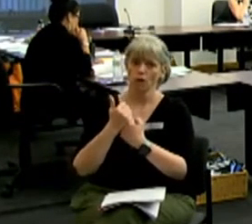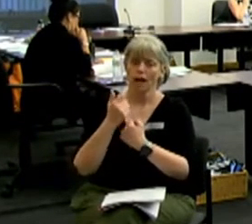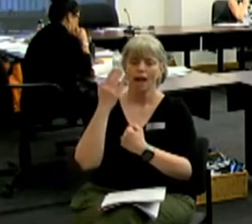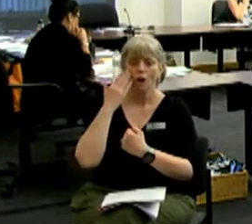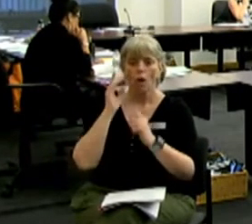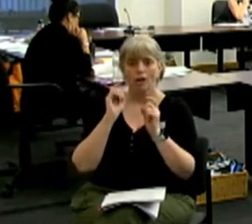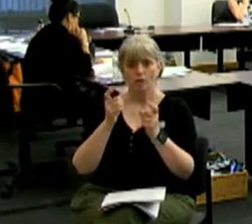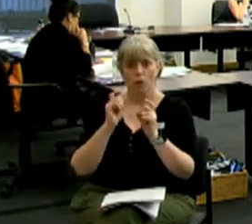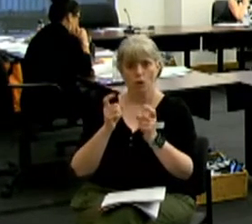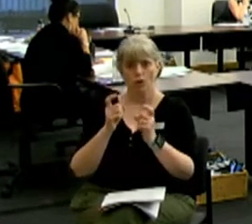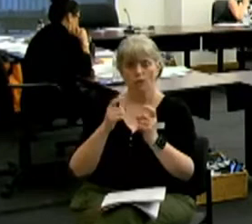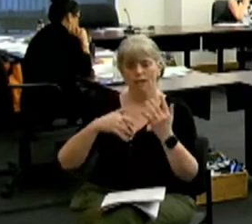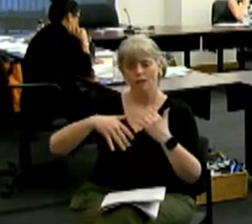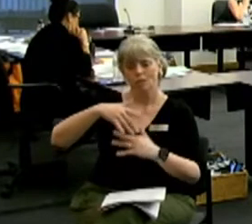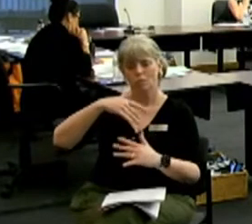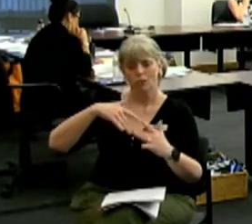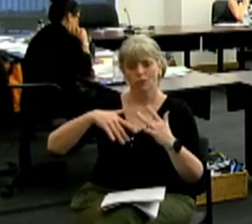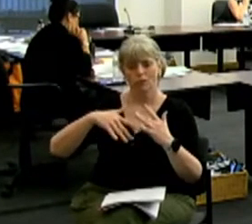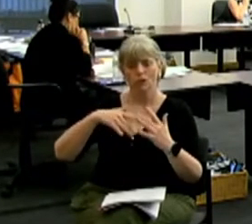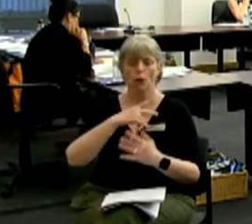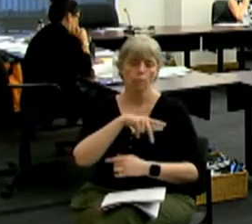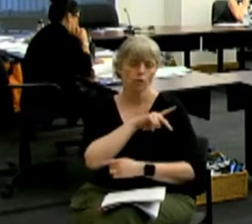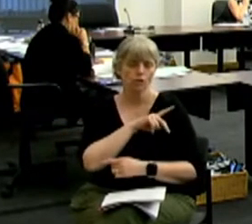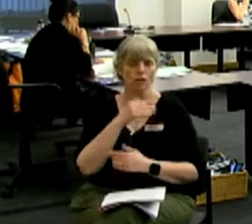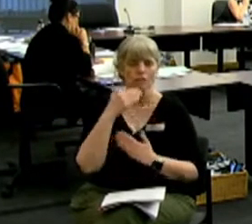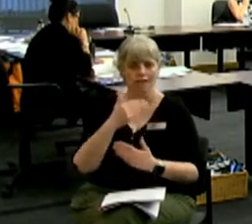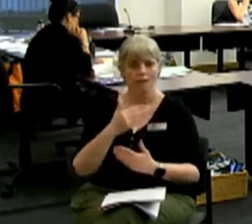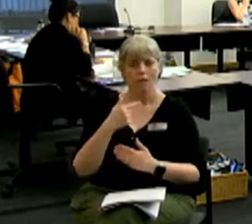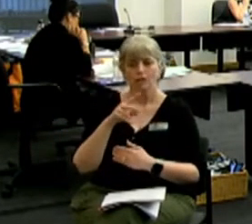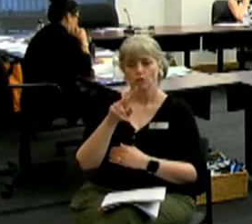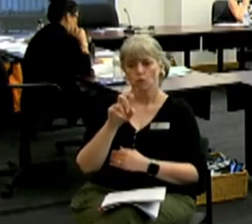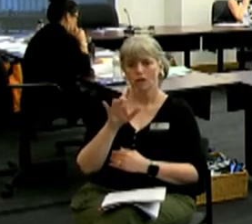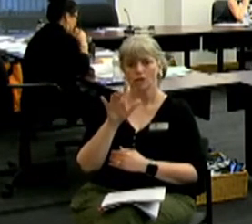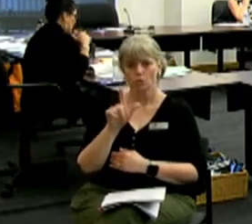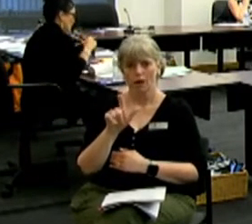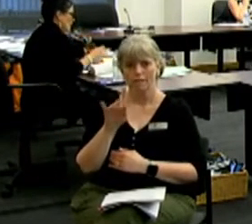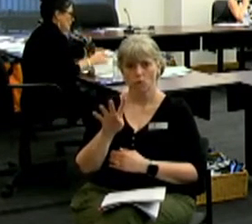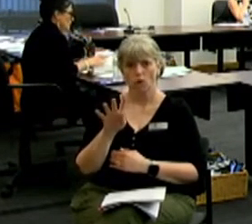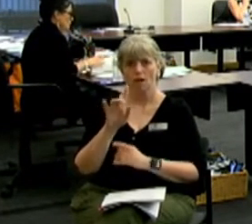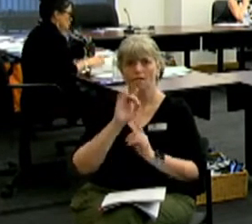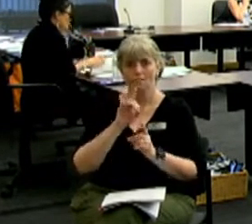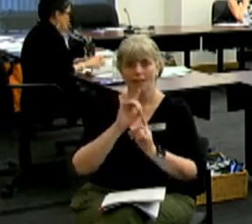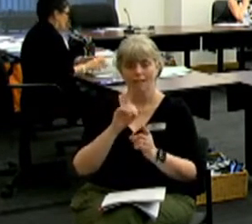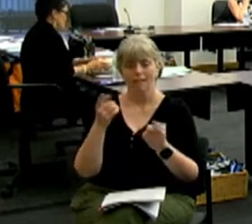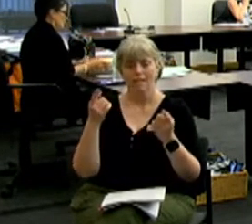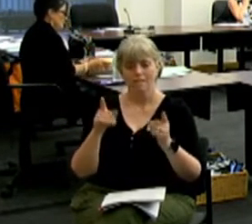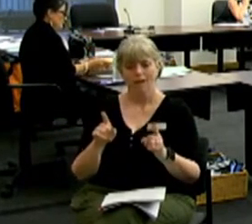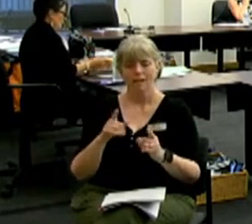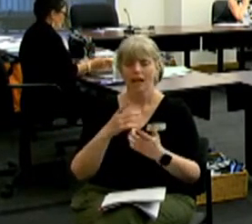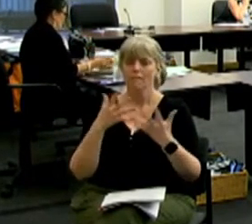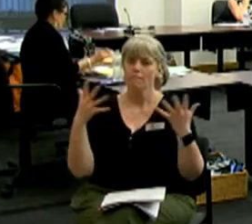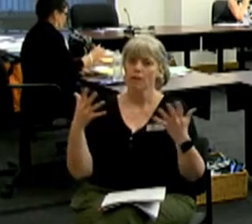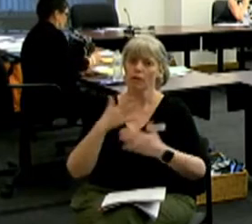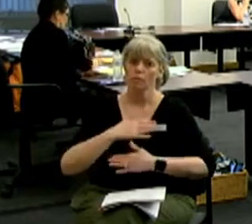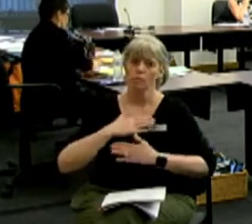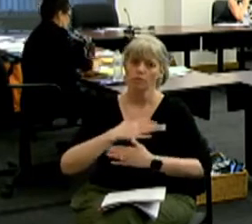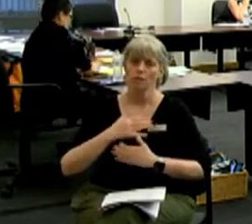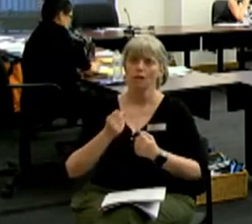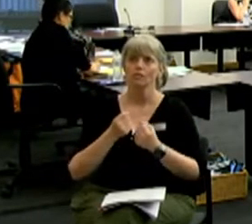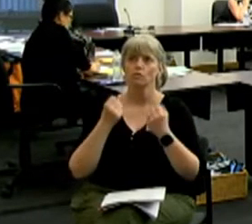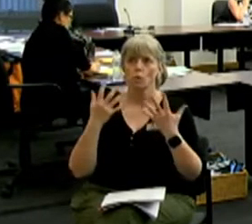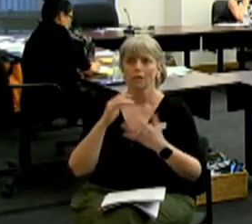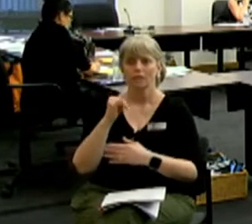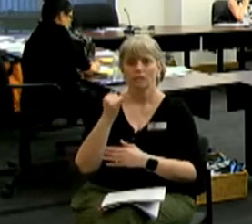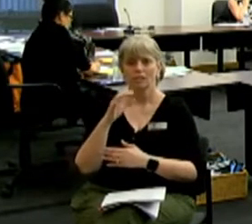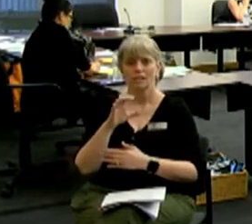really appreciated your personal thank yous. We had 224 attend the event, and I'm very appreciative that we had so